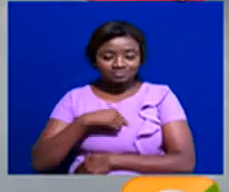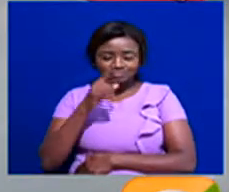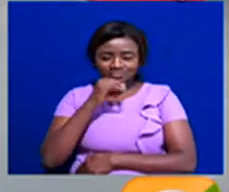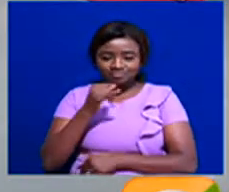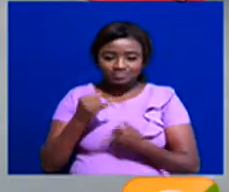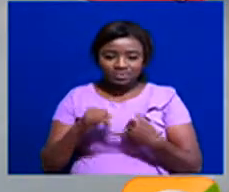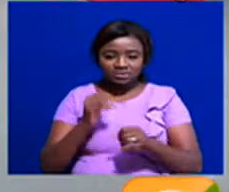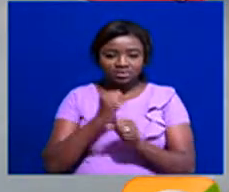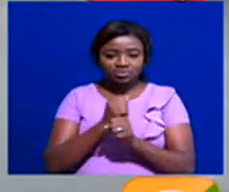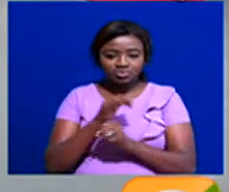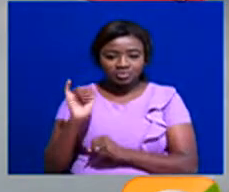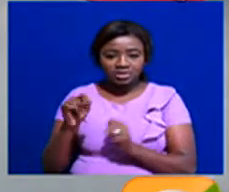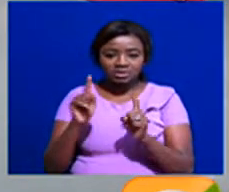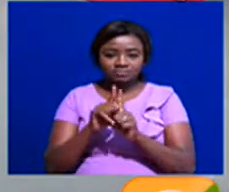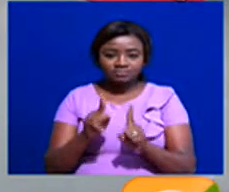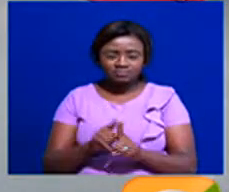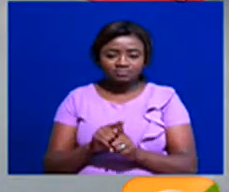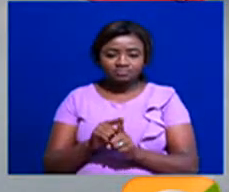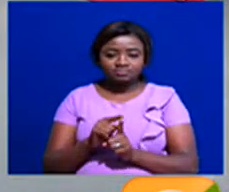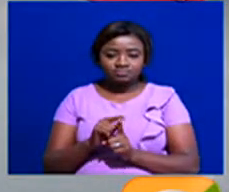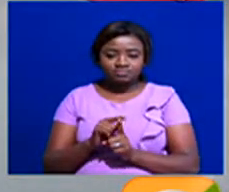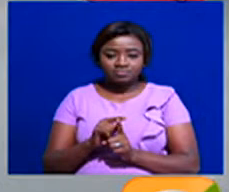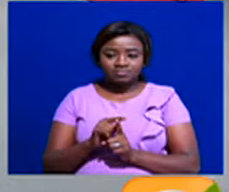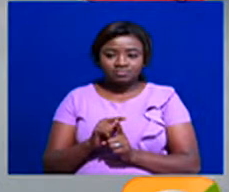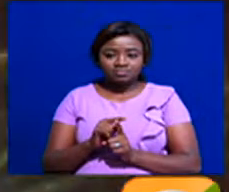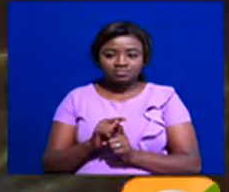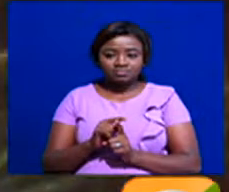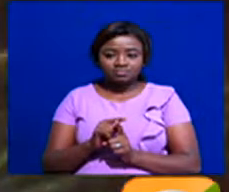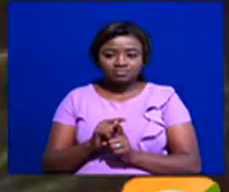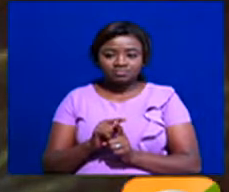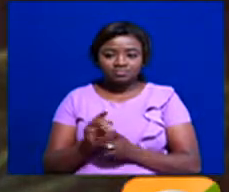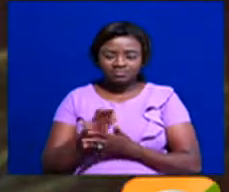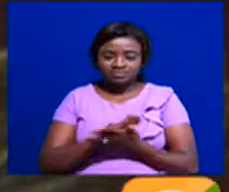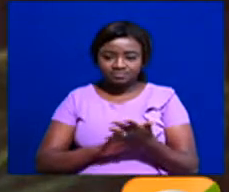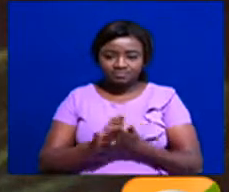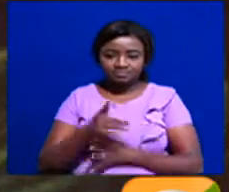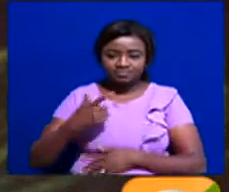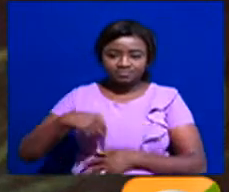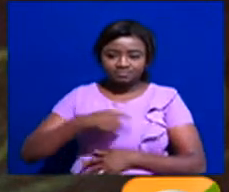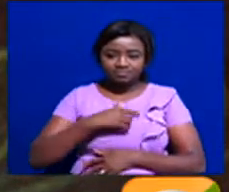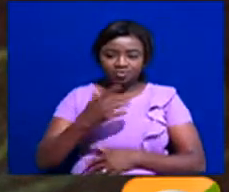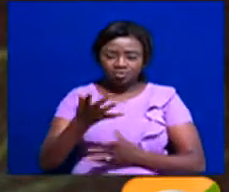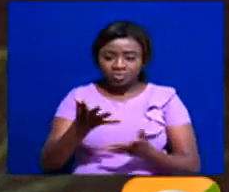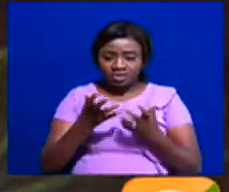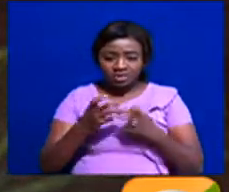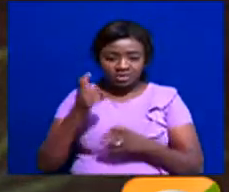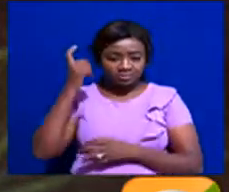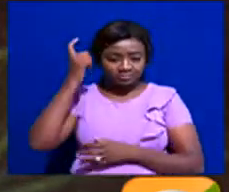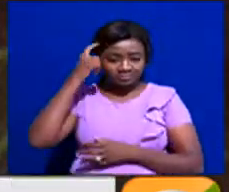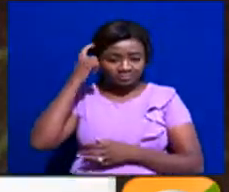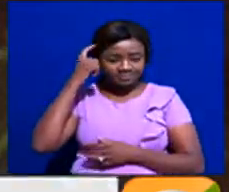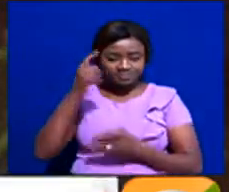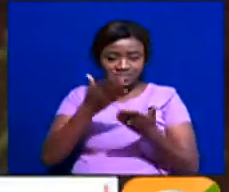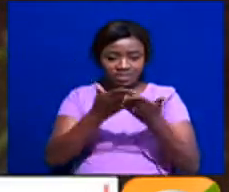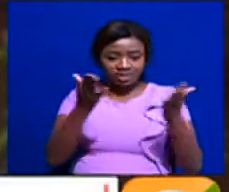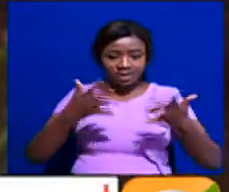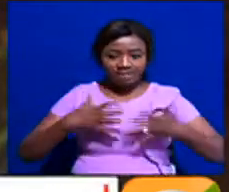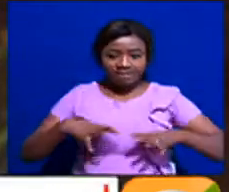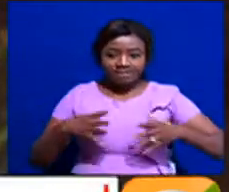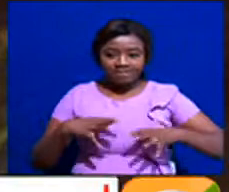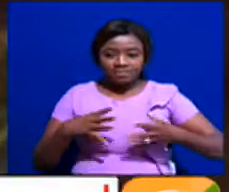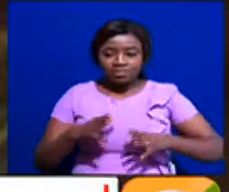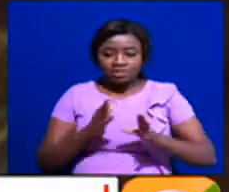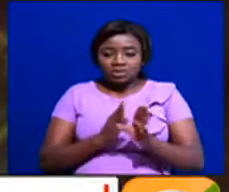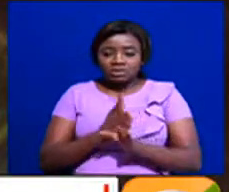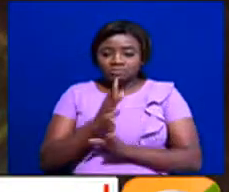to implement the Framework Convention. Basically, also we need to remember that the population is